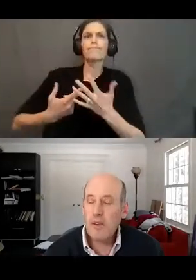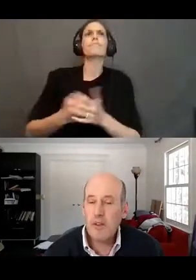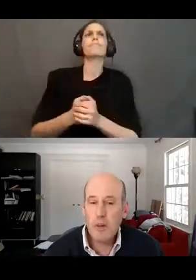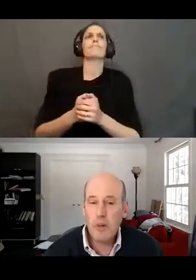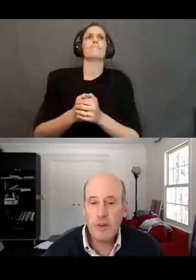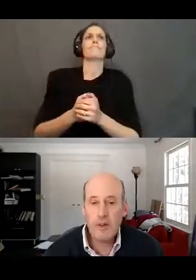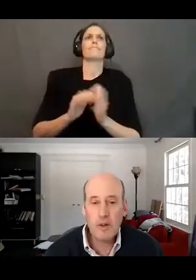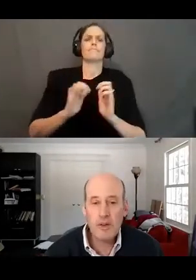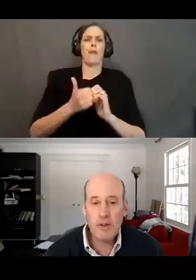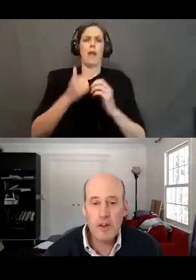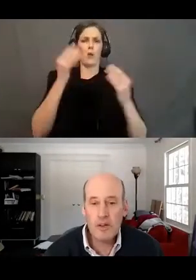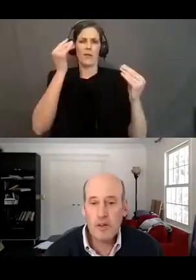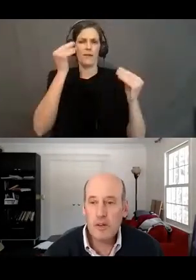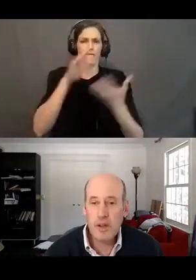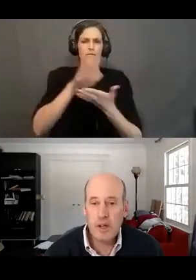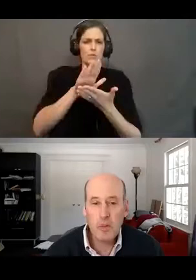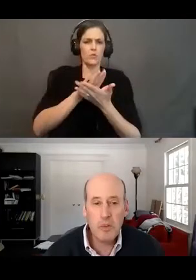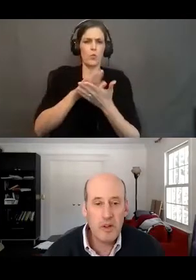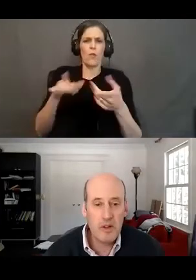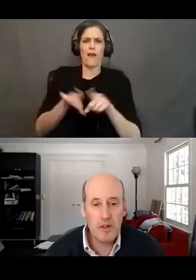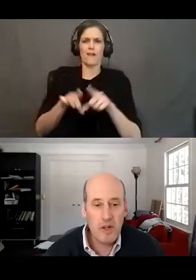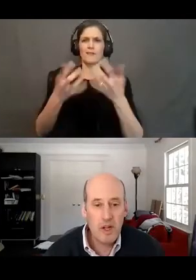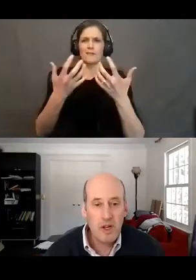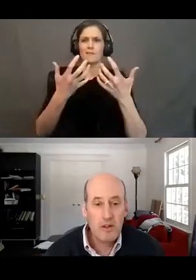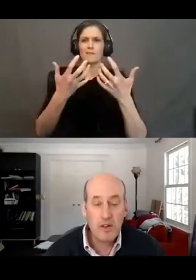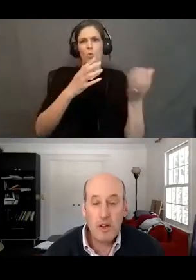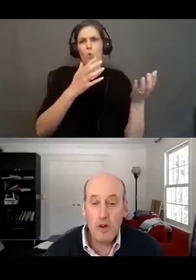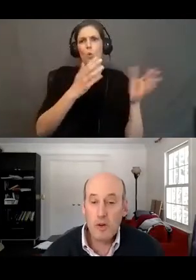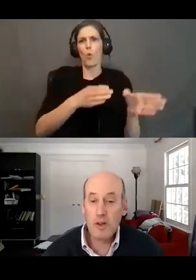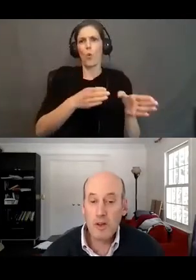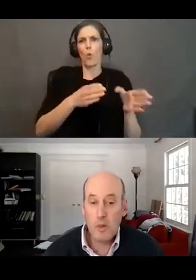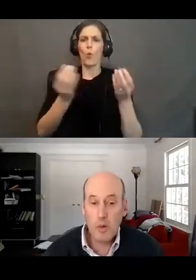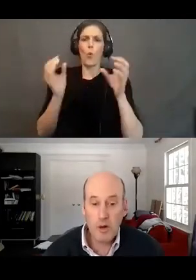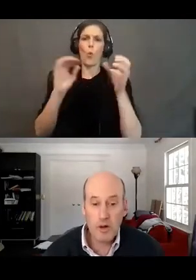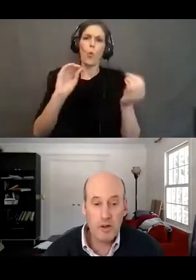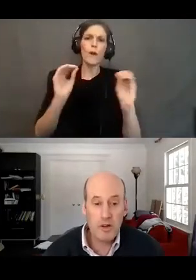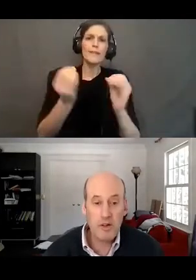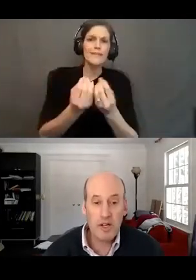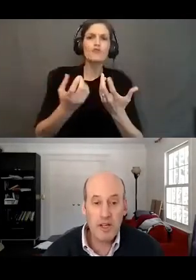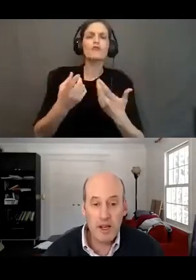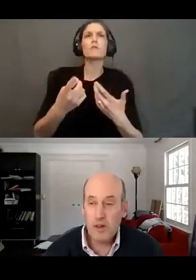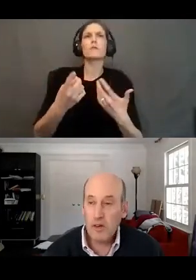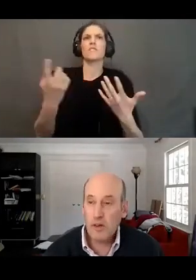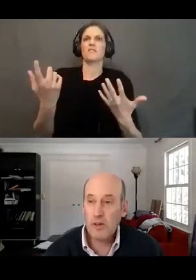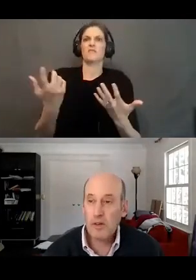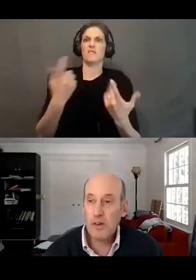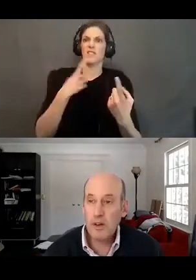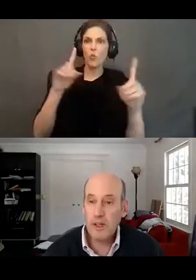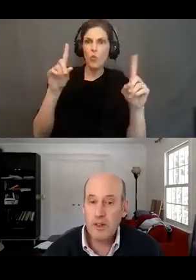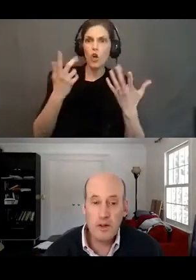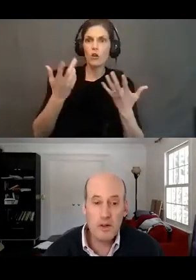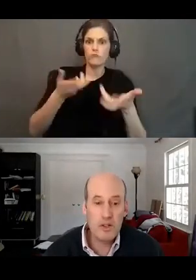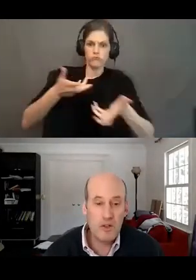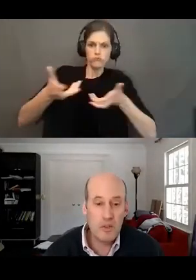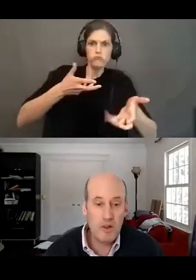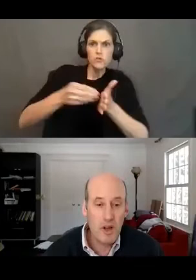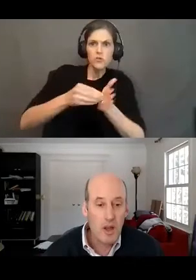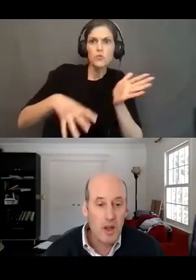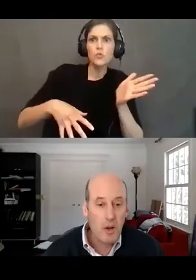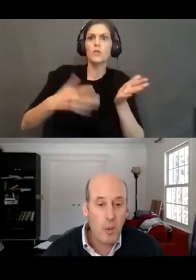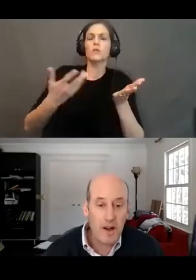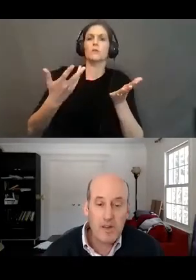think of the school as an organization during that implementation? Does the new curriculum work? Does it engage students? Does it lead to new